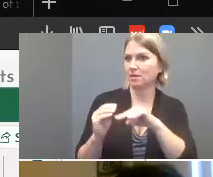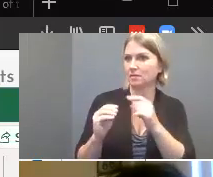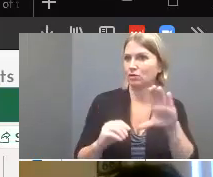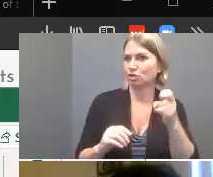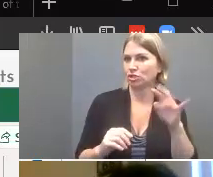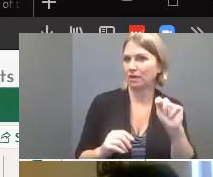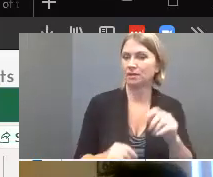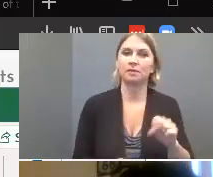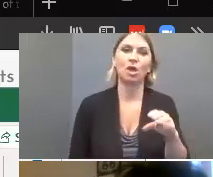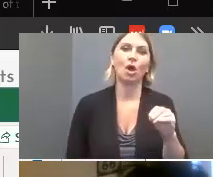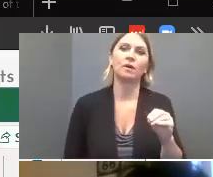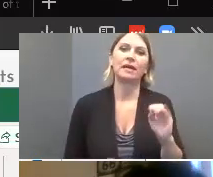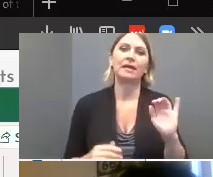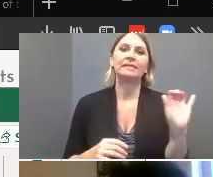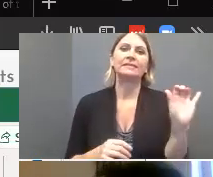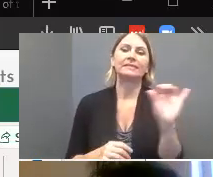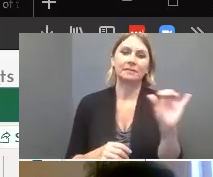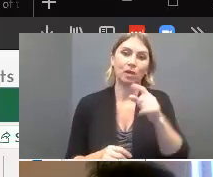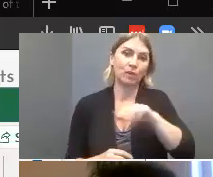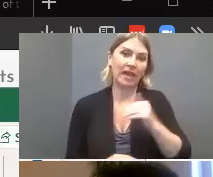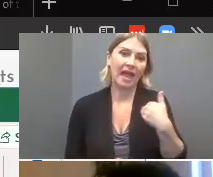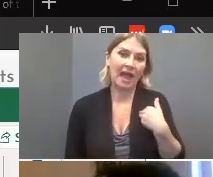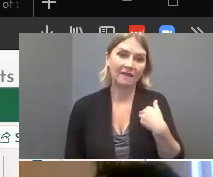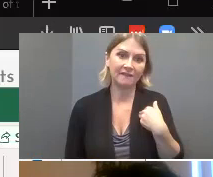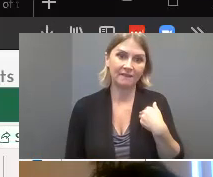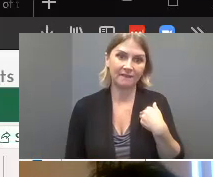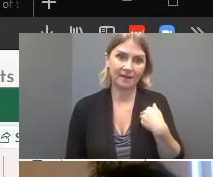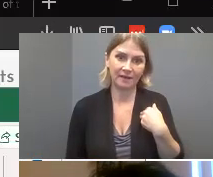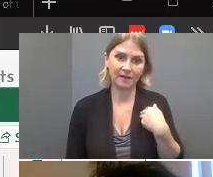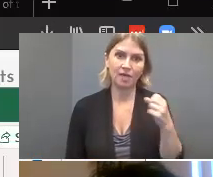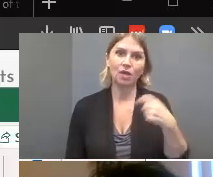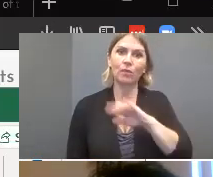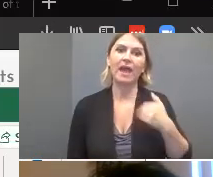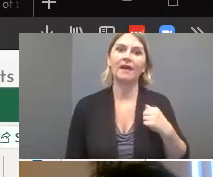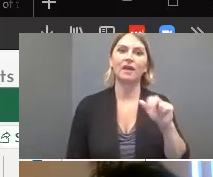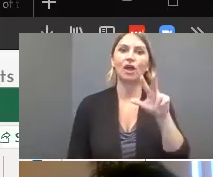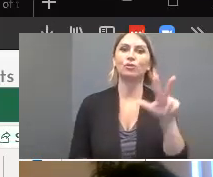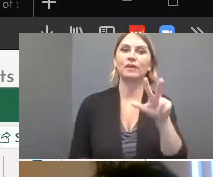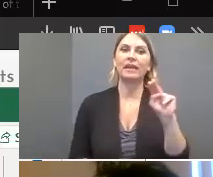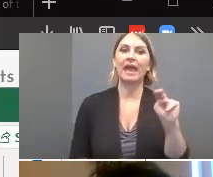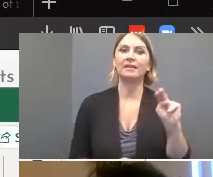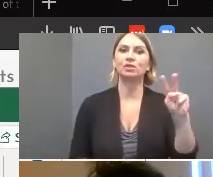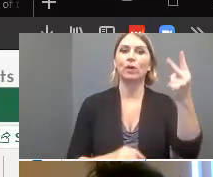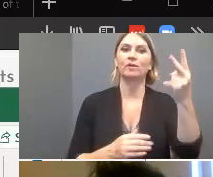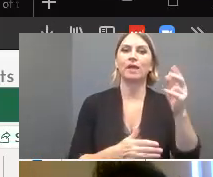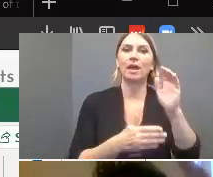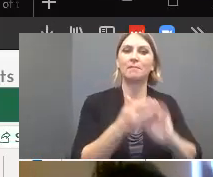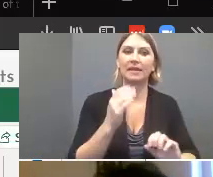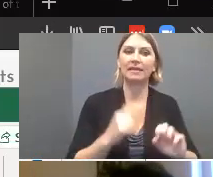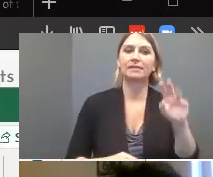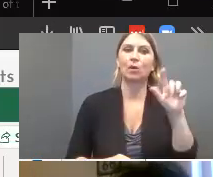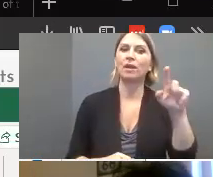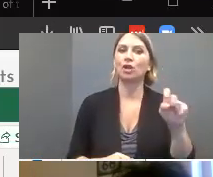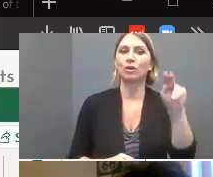So similarly, we have, let's look at the next one. So we have 3n squared minus 100n plus 6, the same equation